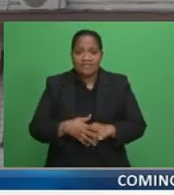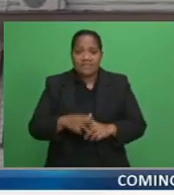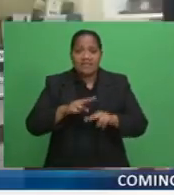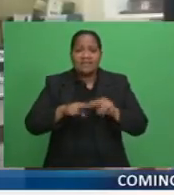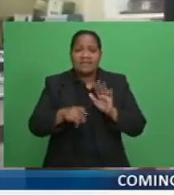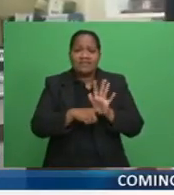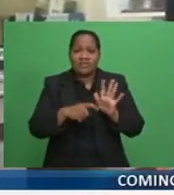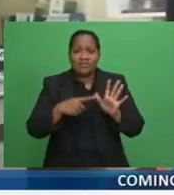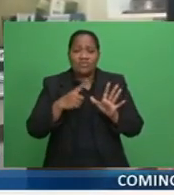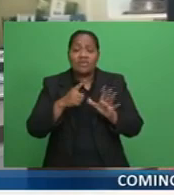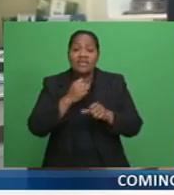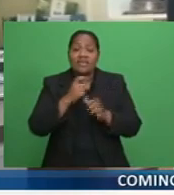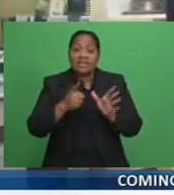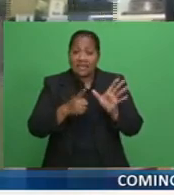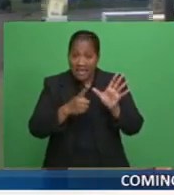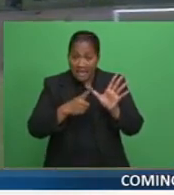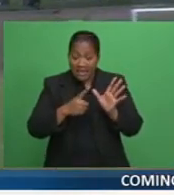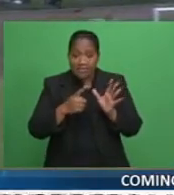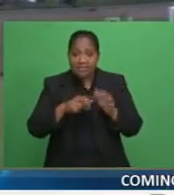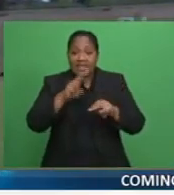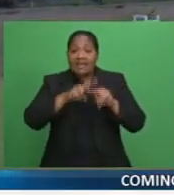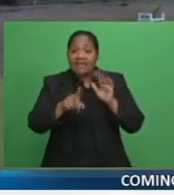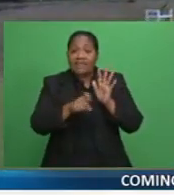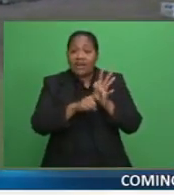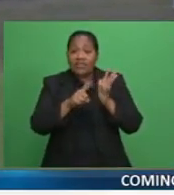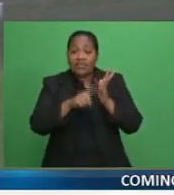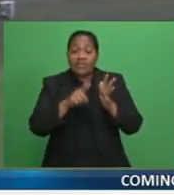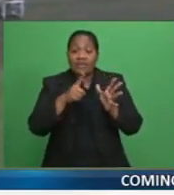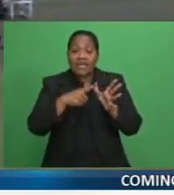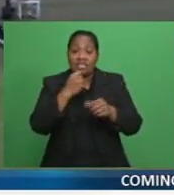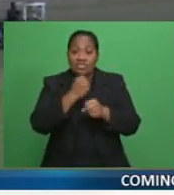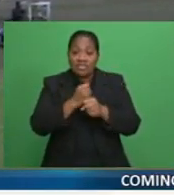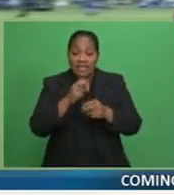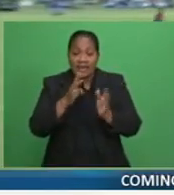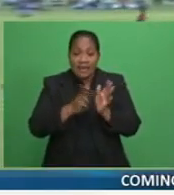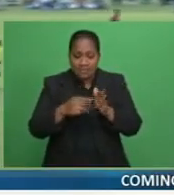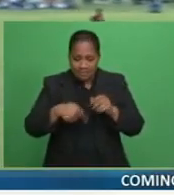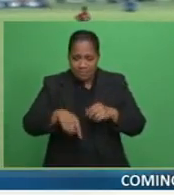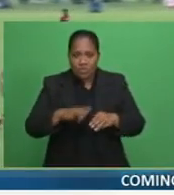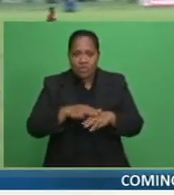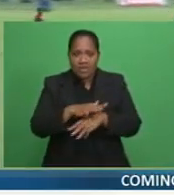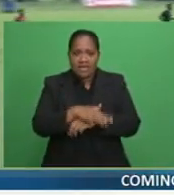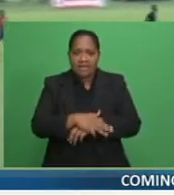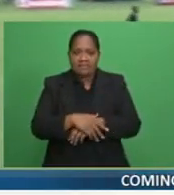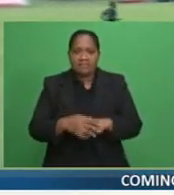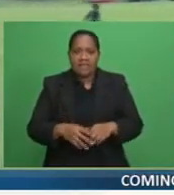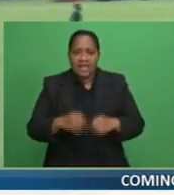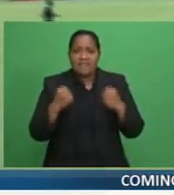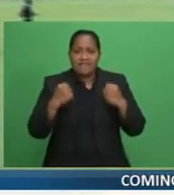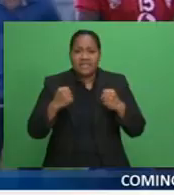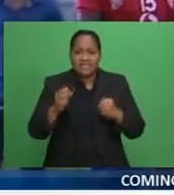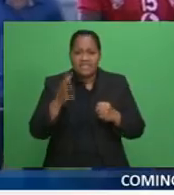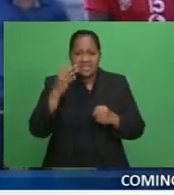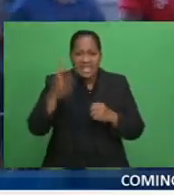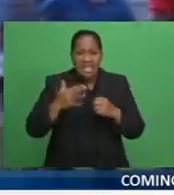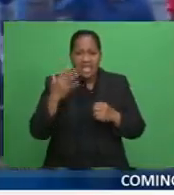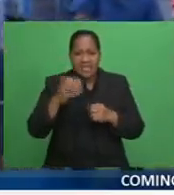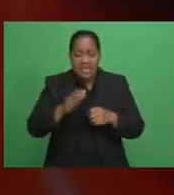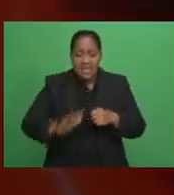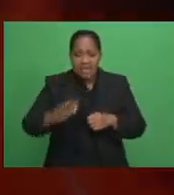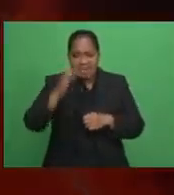FIJRU AGM scheduled for this weekend. And match fitness, area of concern for Ba. This and more after the